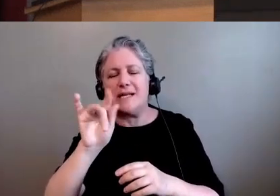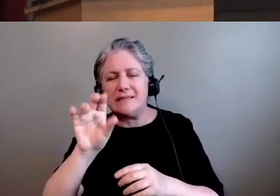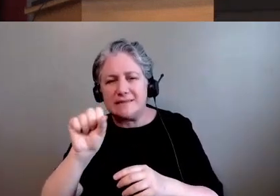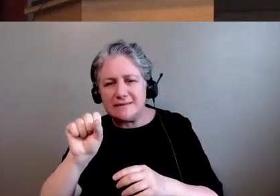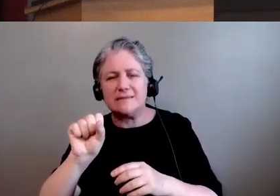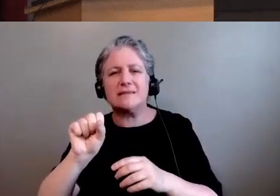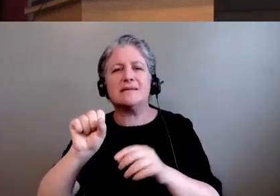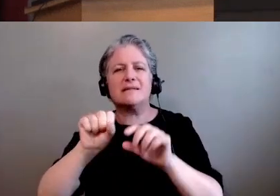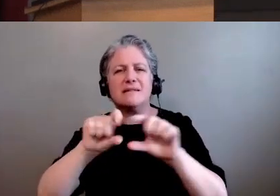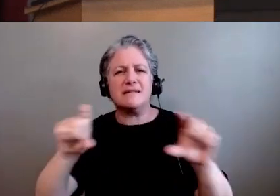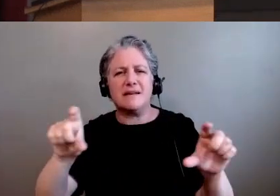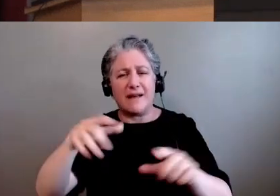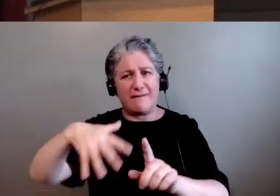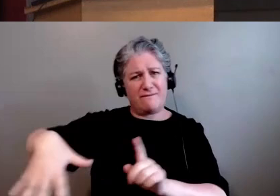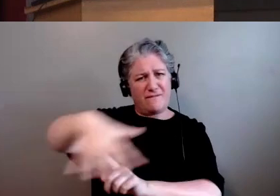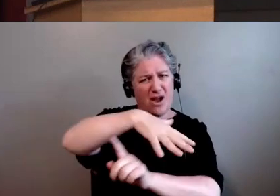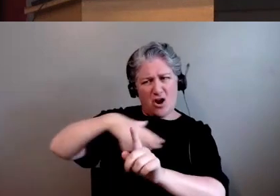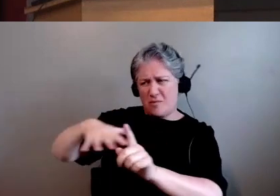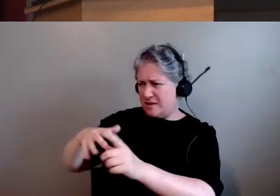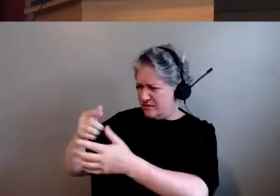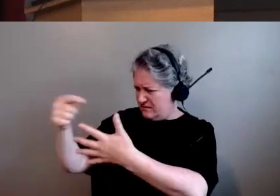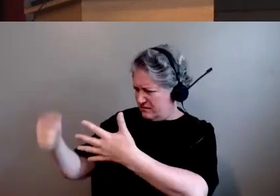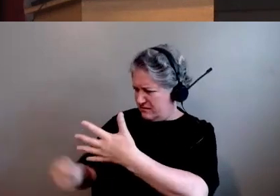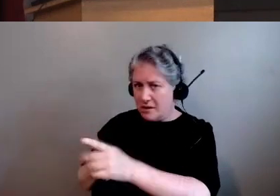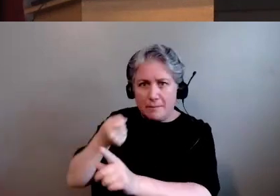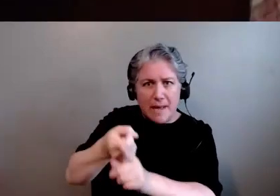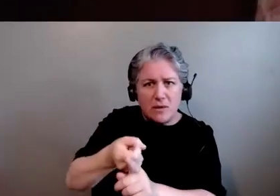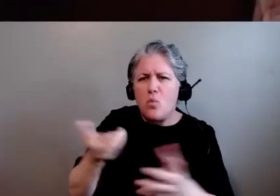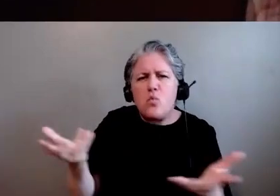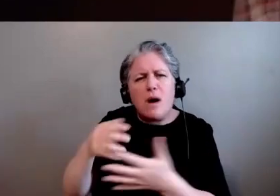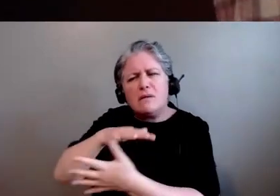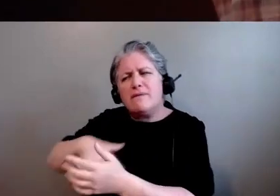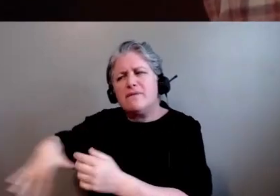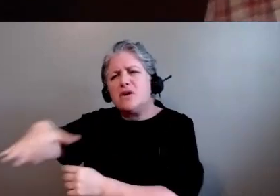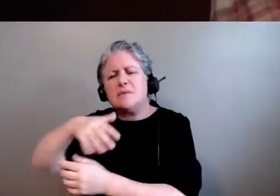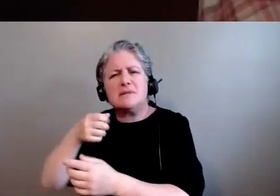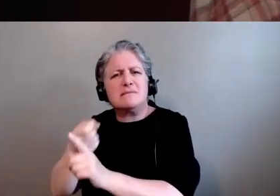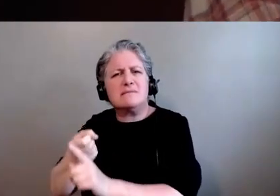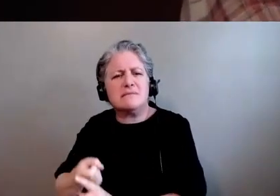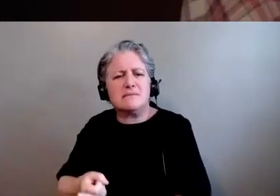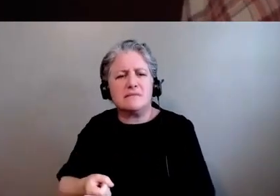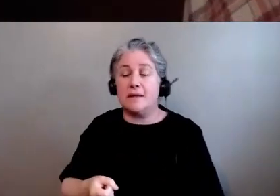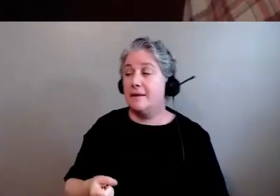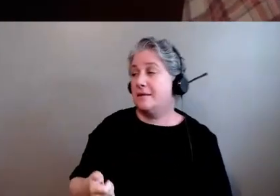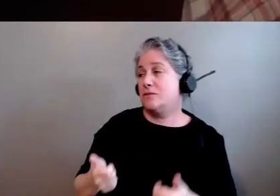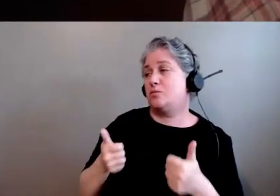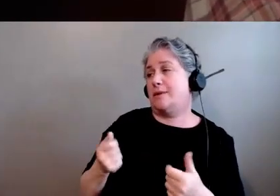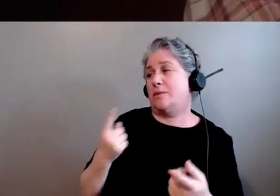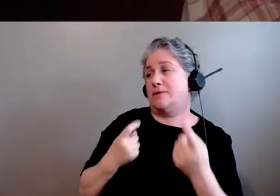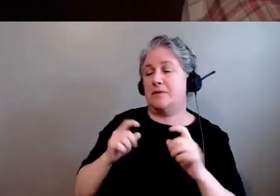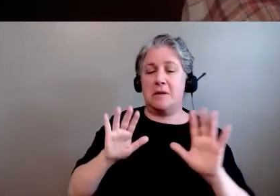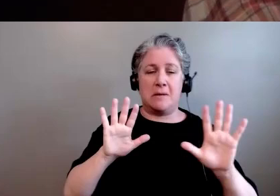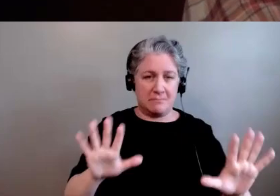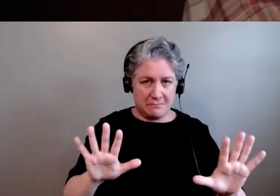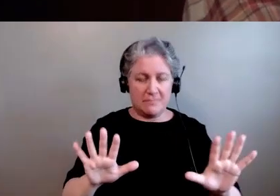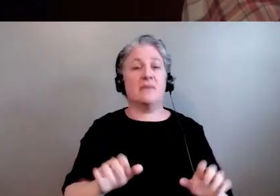environmental factors that have some association. I was wondering what those were. Well, I think it's a great question. So, if you take a step back,